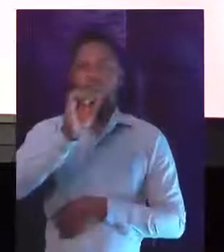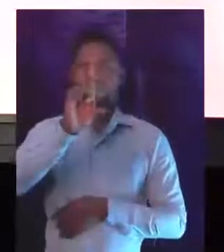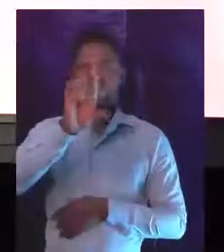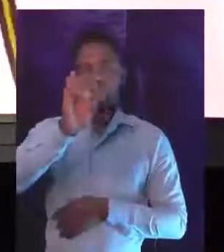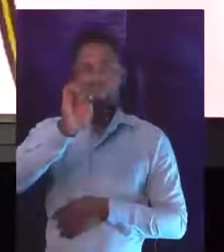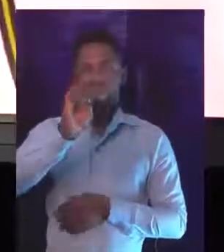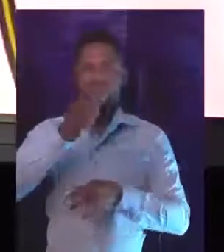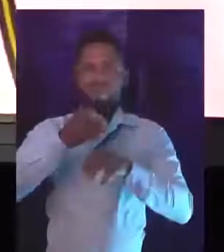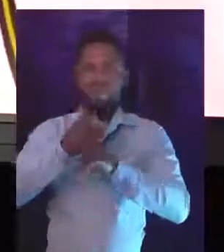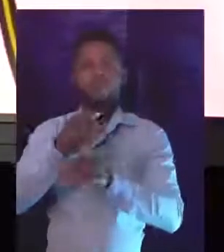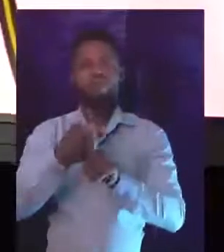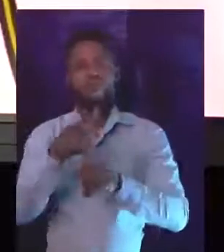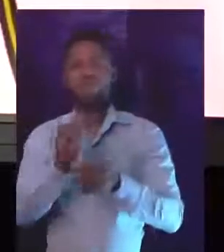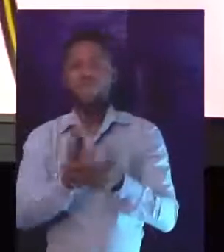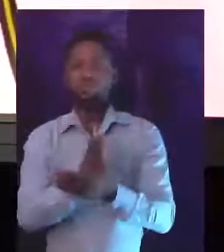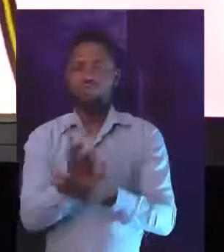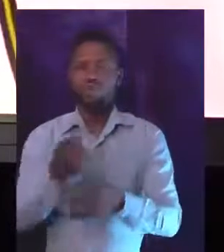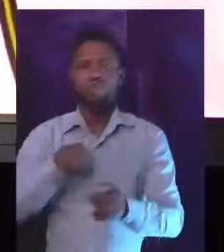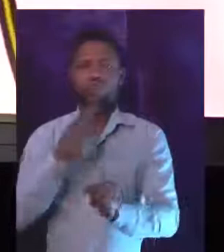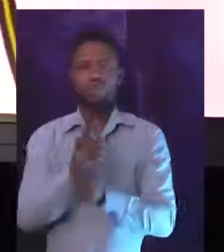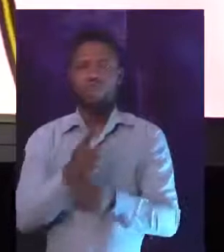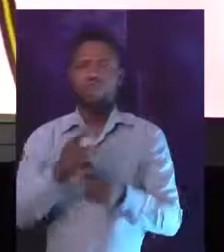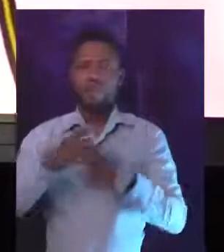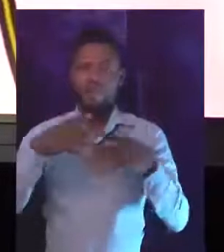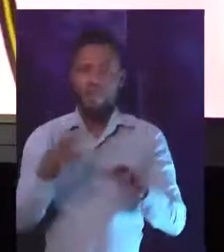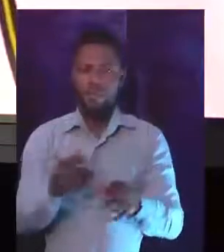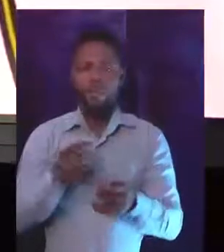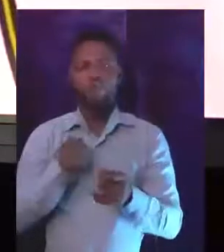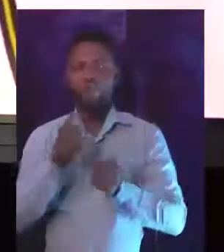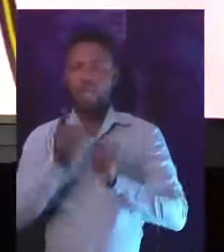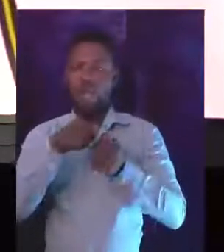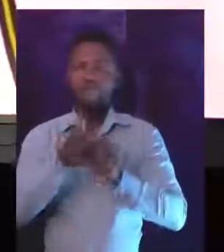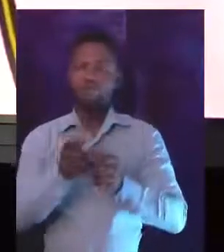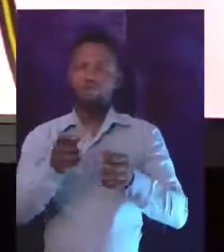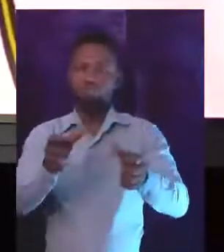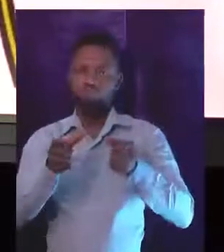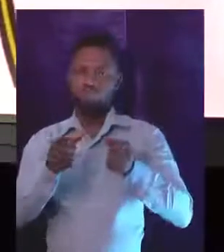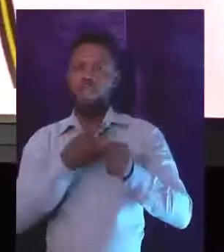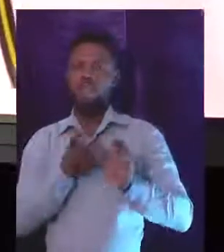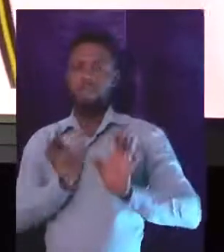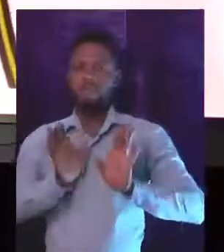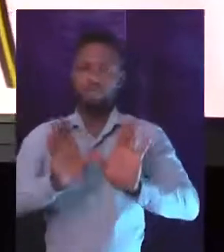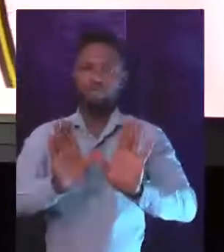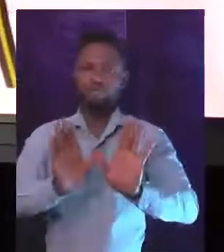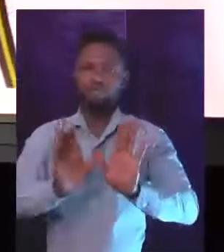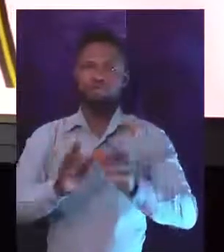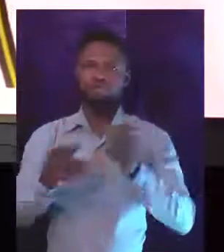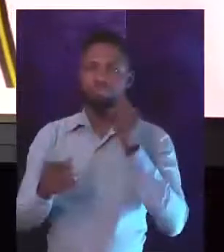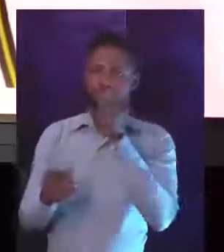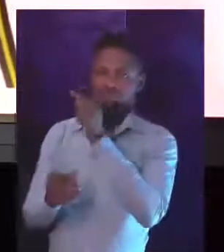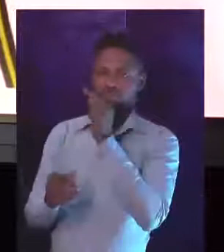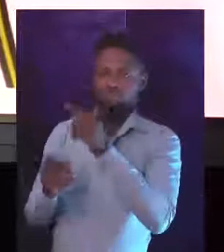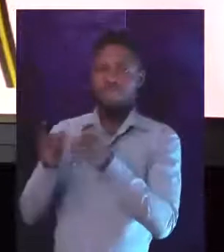What is a force? From the song we just finished, we talked about a push and a